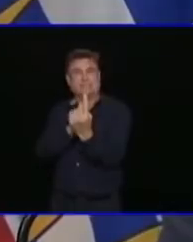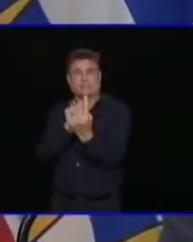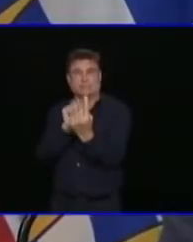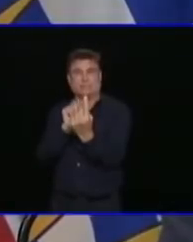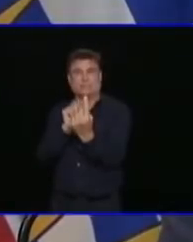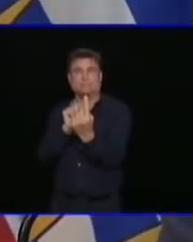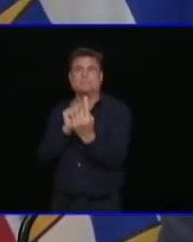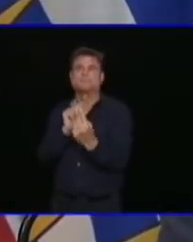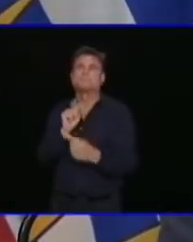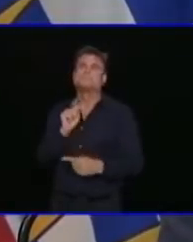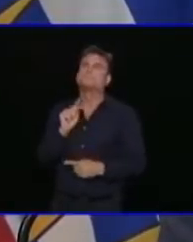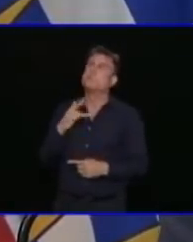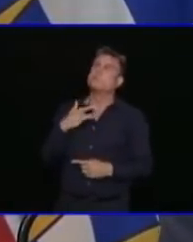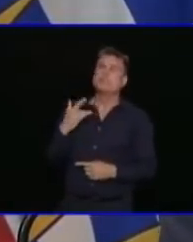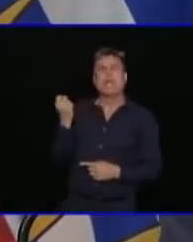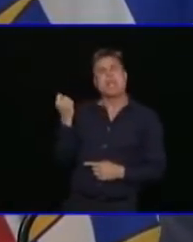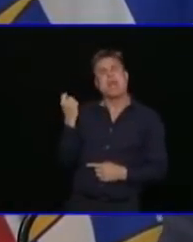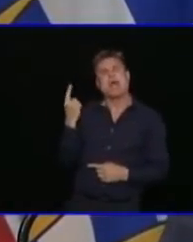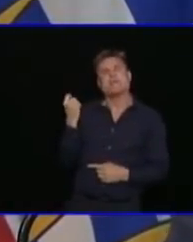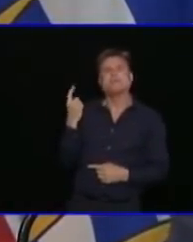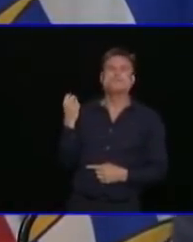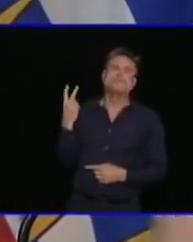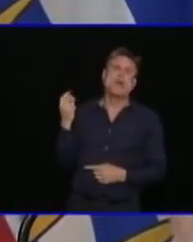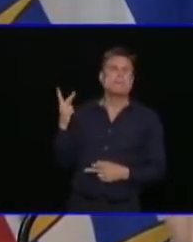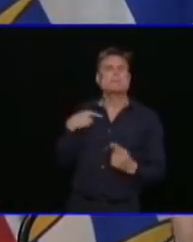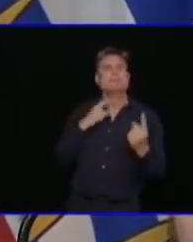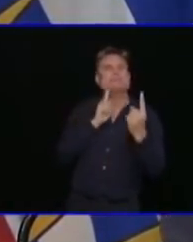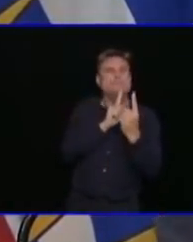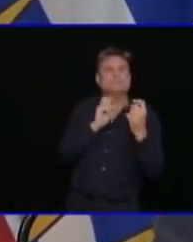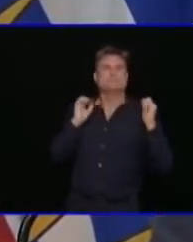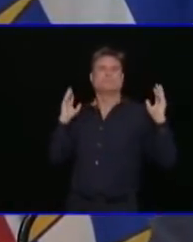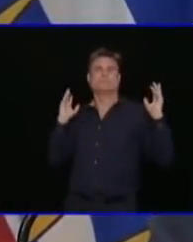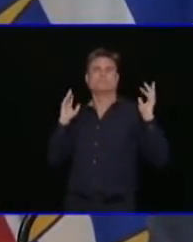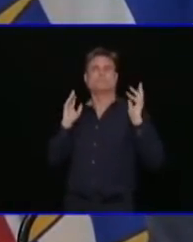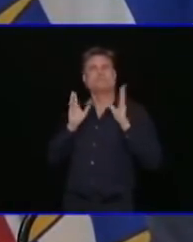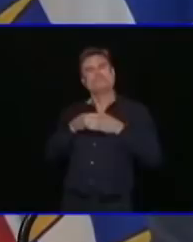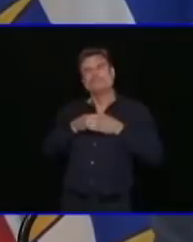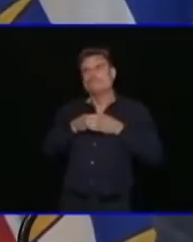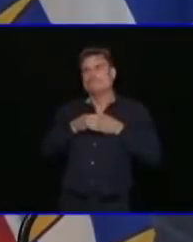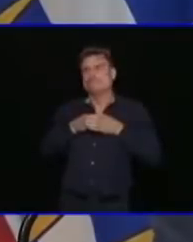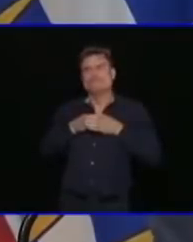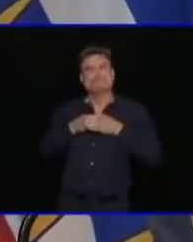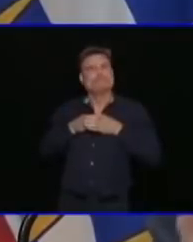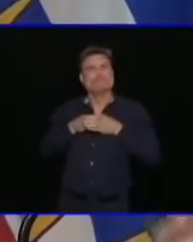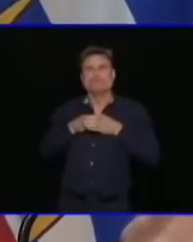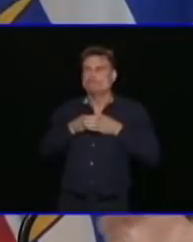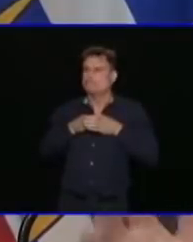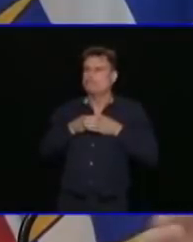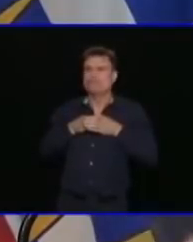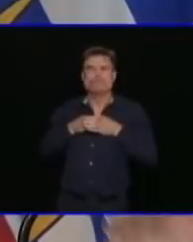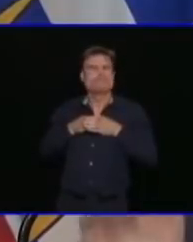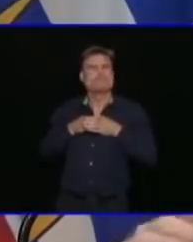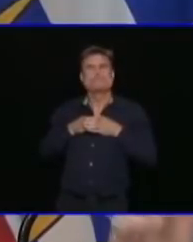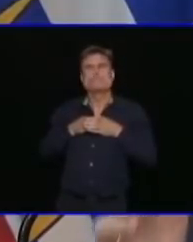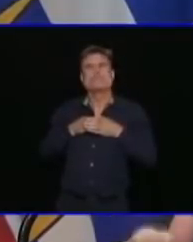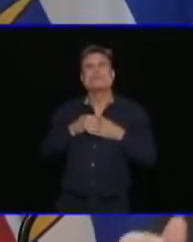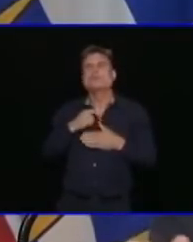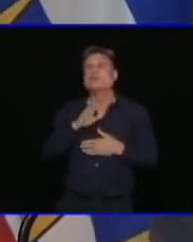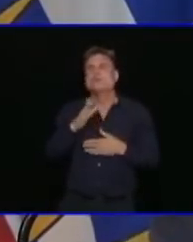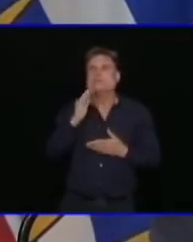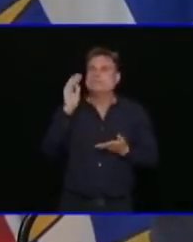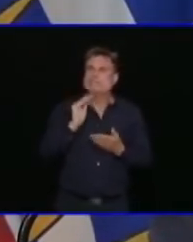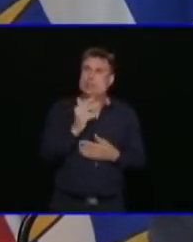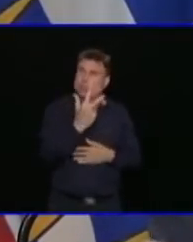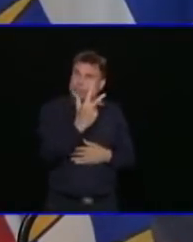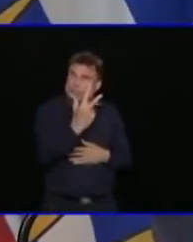bit tired of all of this. They want it to go away. I think I want it to go away. But we have to live through this and be able to live